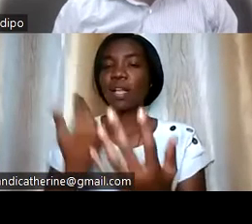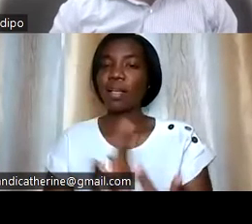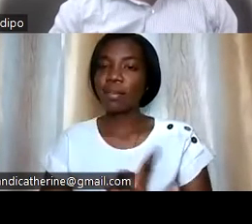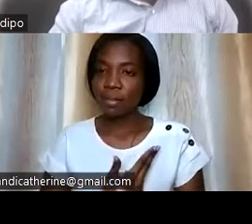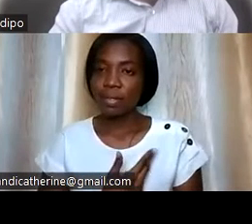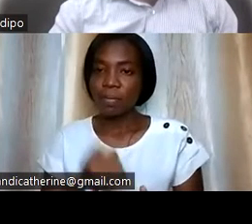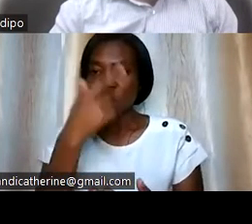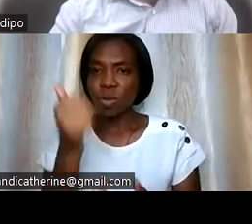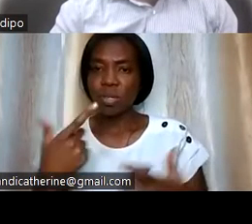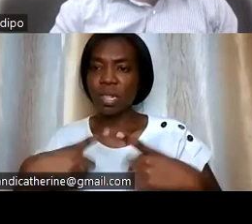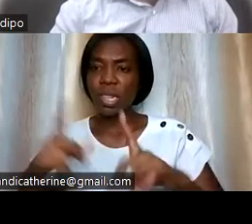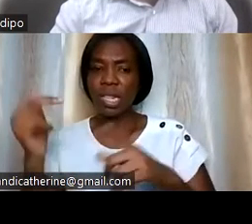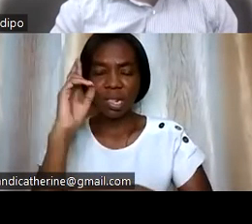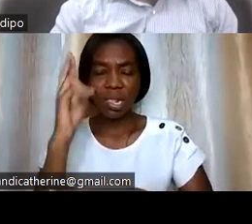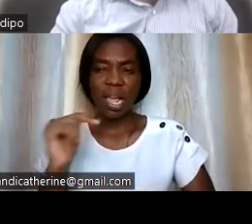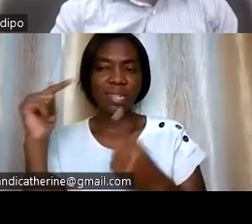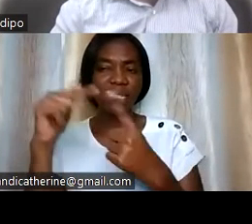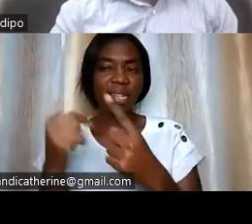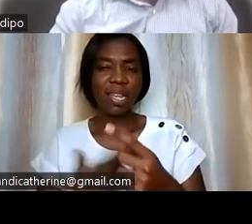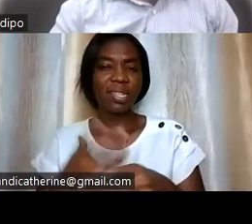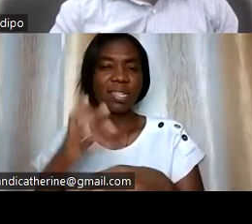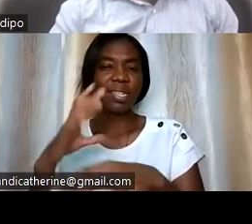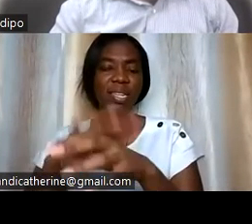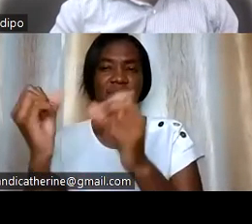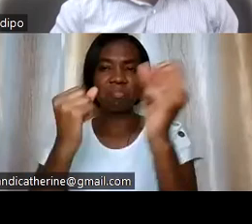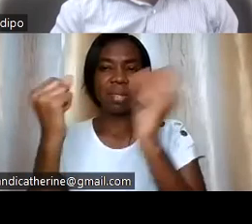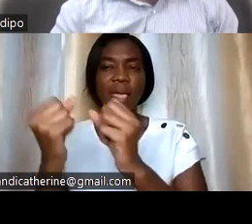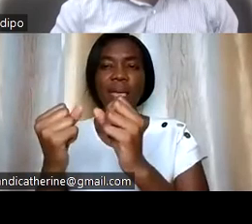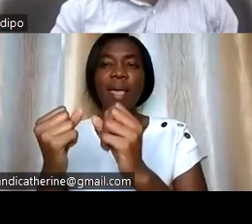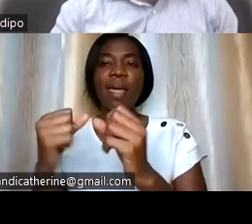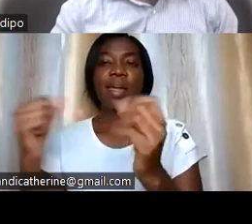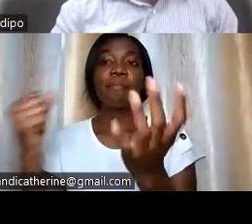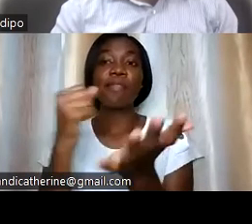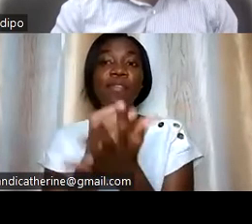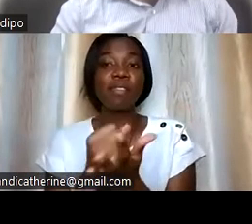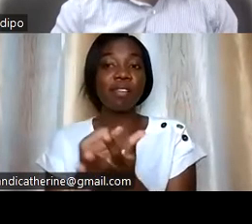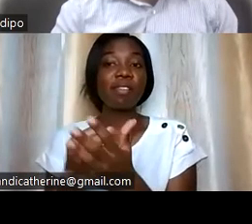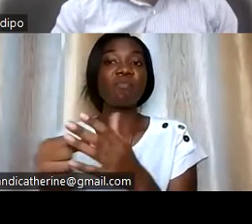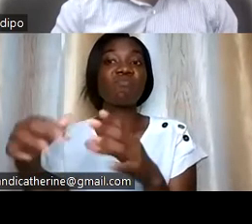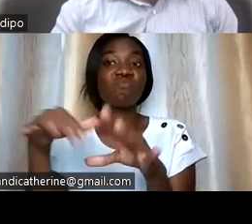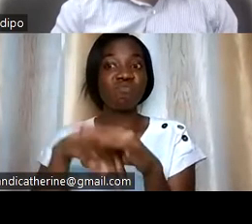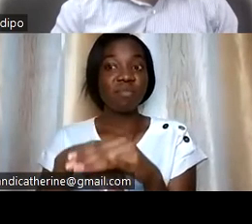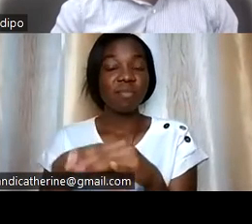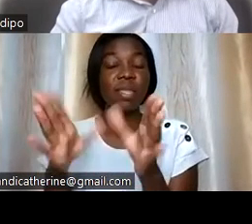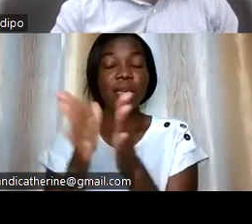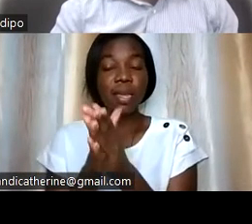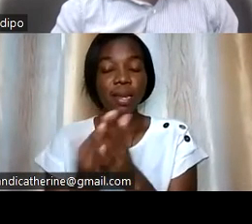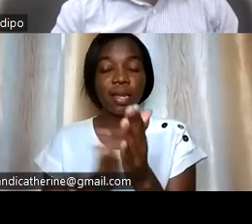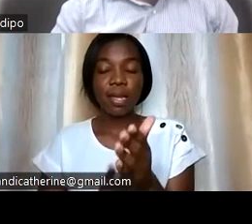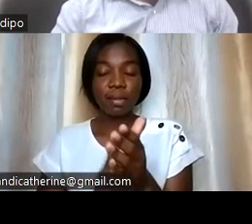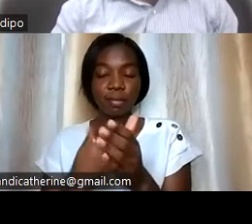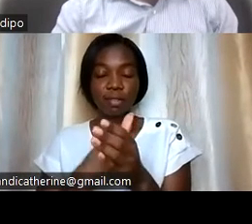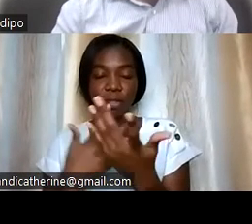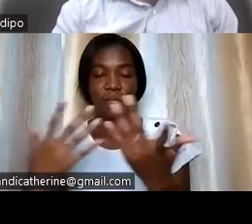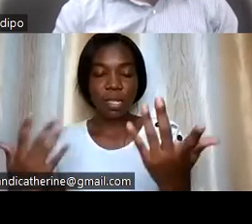remember that until we get to strengthen the employee engagement and also reduce on turnover, there's nothing